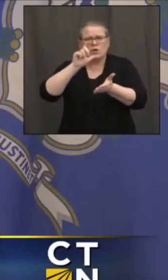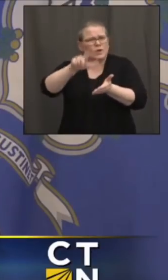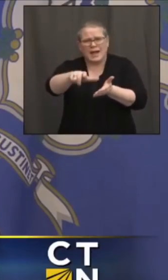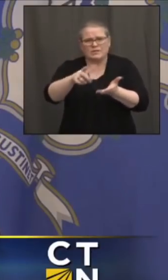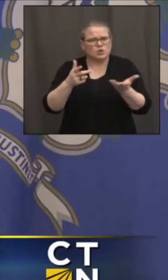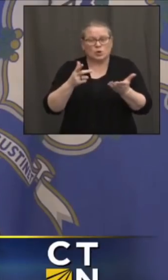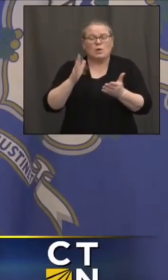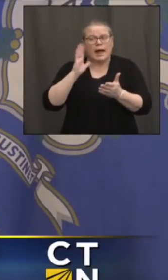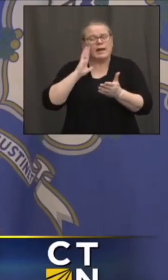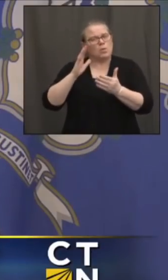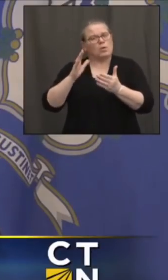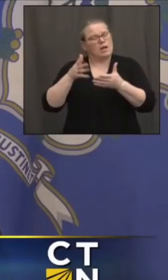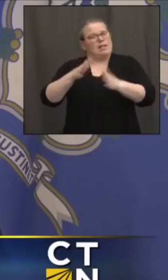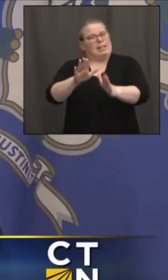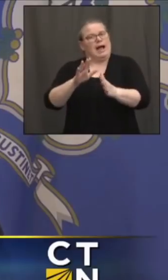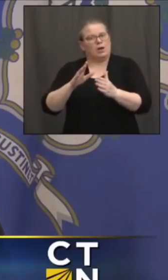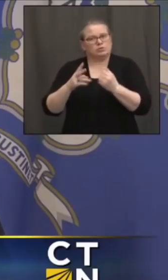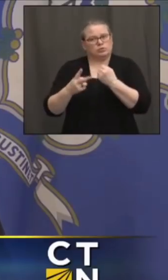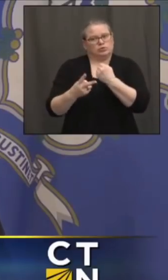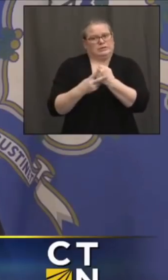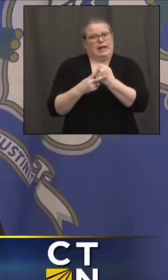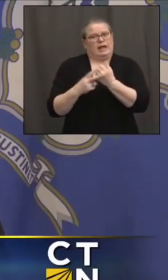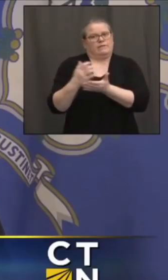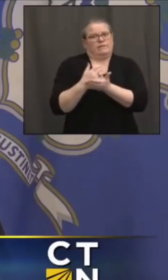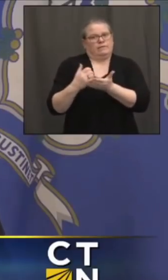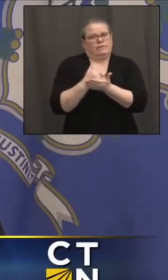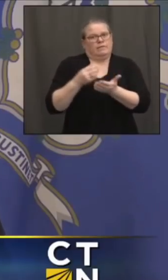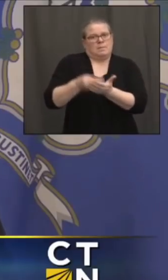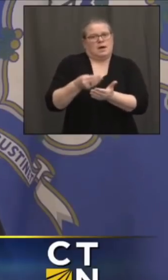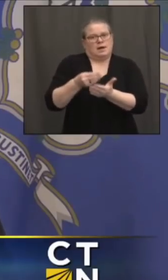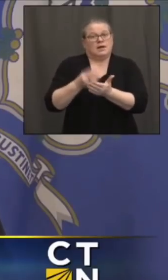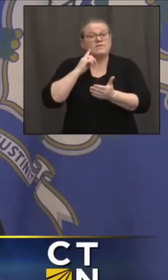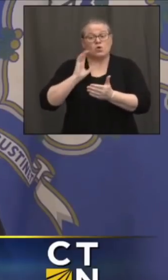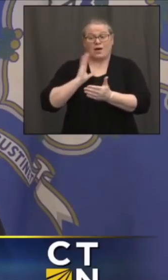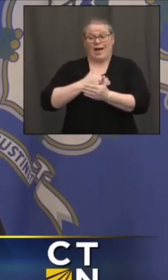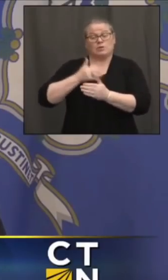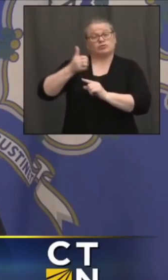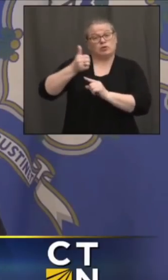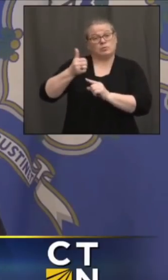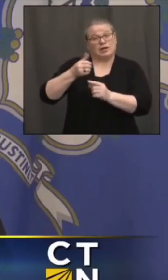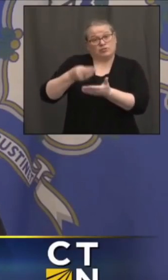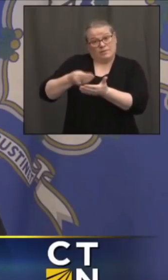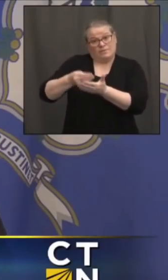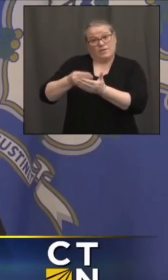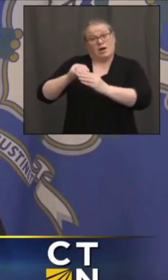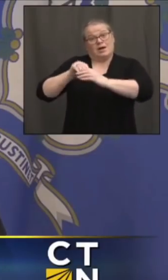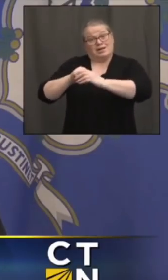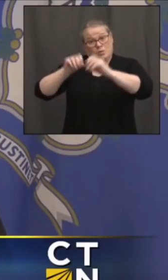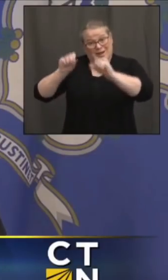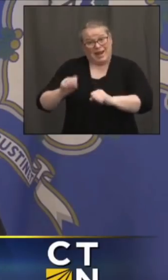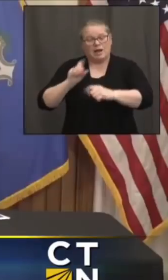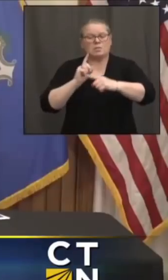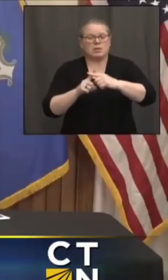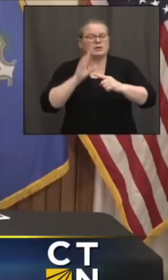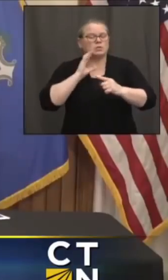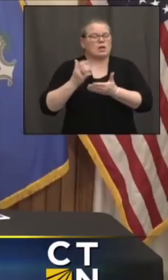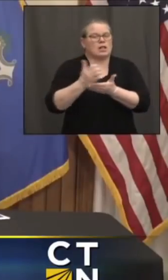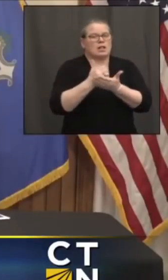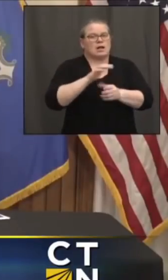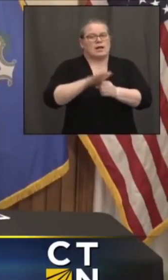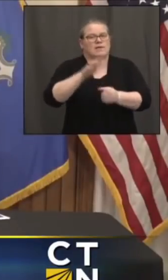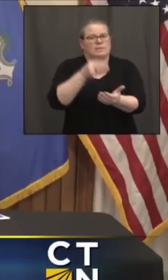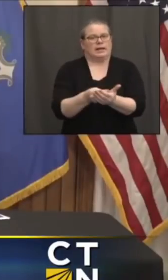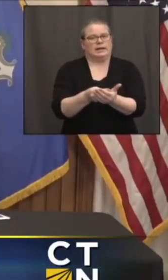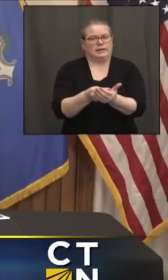A, save the transportation fund, and B, make investments to get our state growing again. But if there wasn't enough support in your